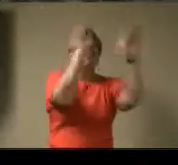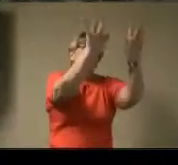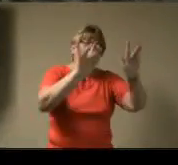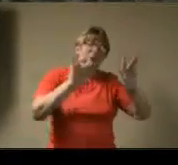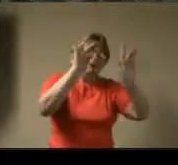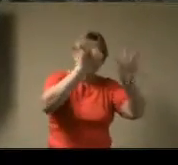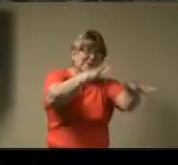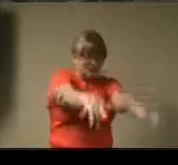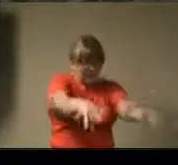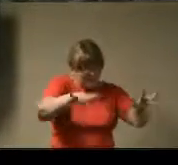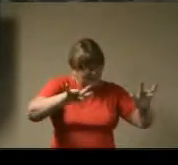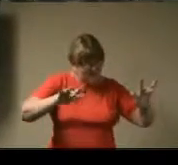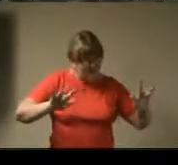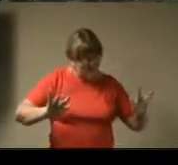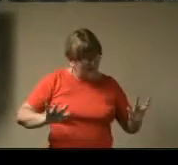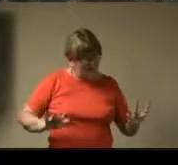Heaven's